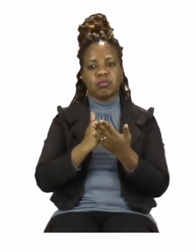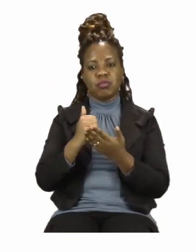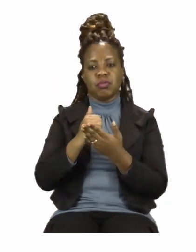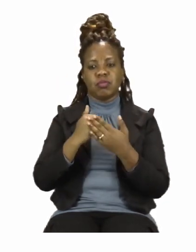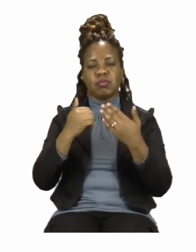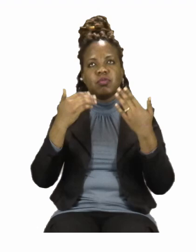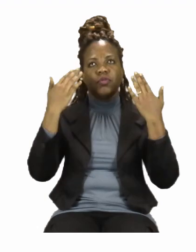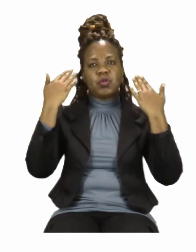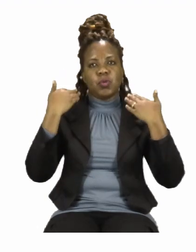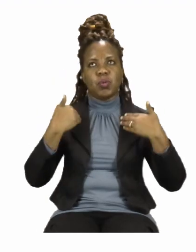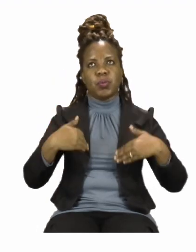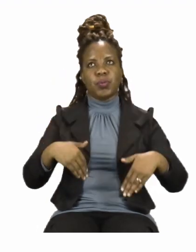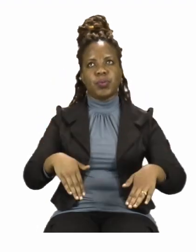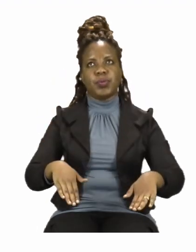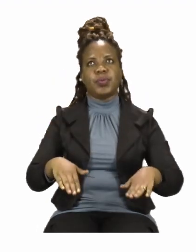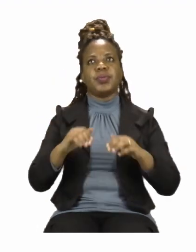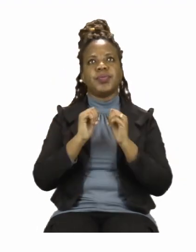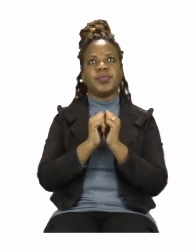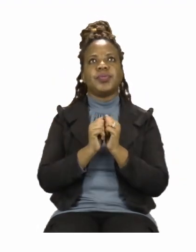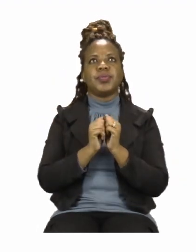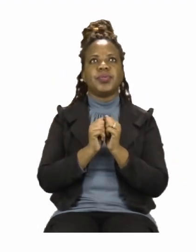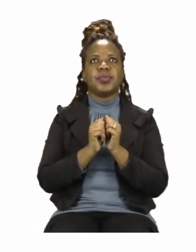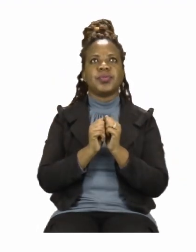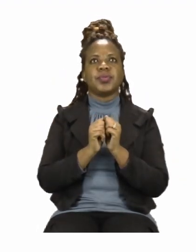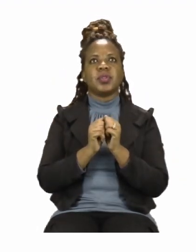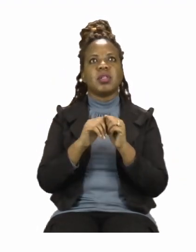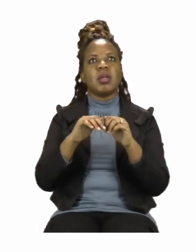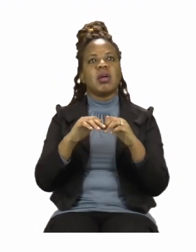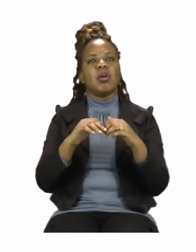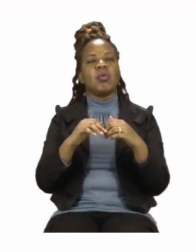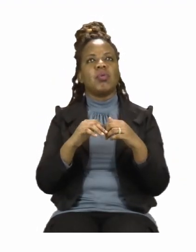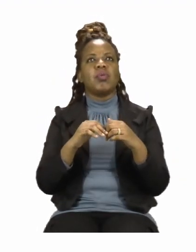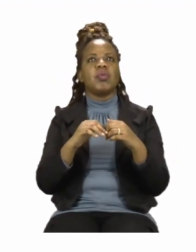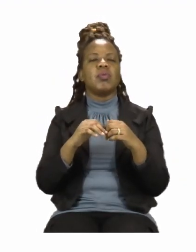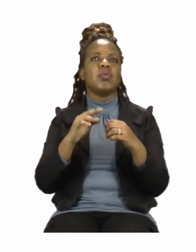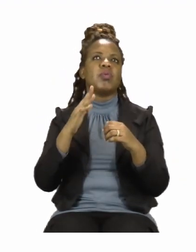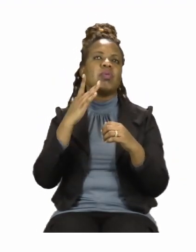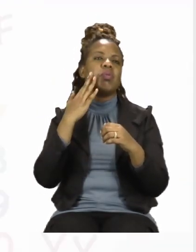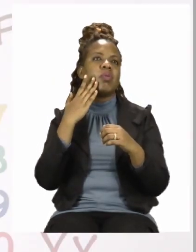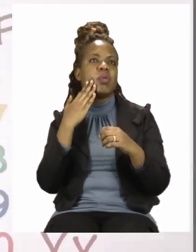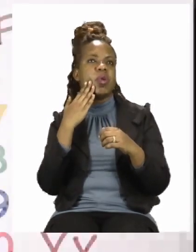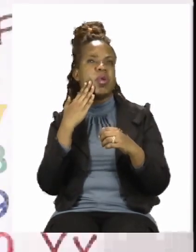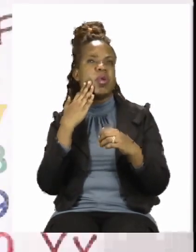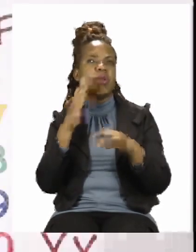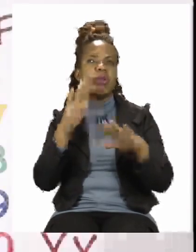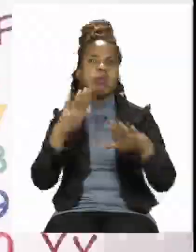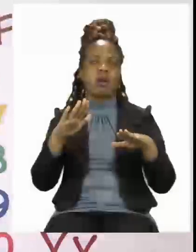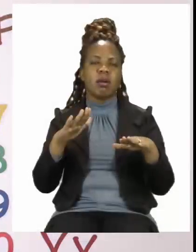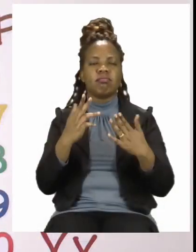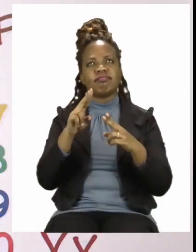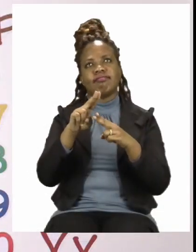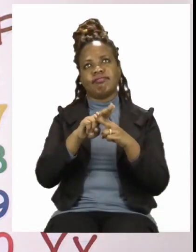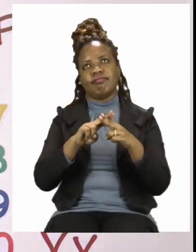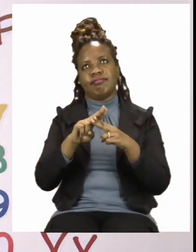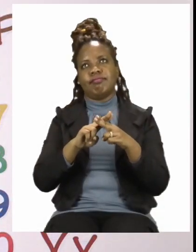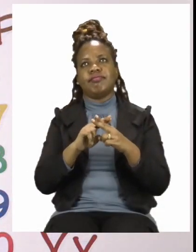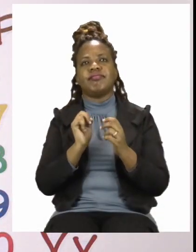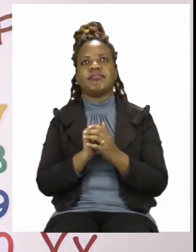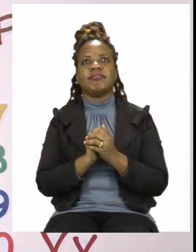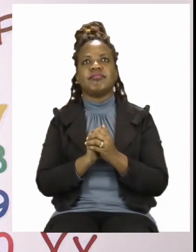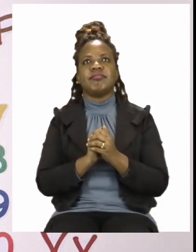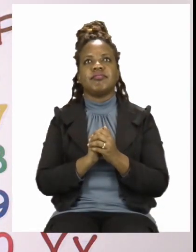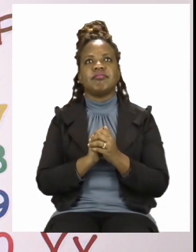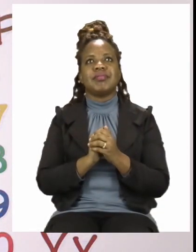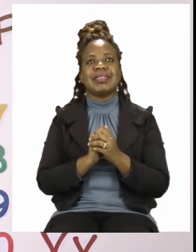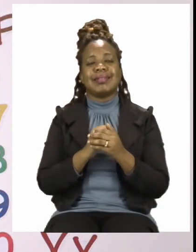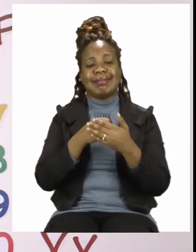we use it and when we need to use it. So let's take a look at the board. Now, I've tried to draw each of